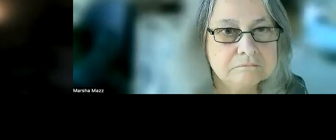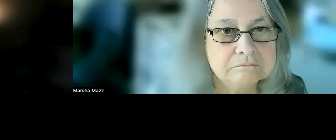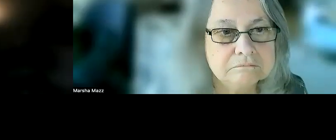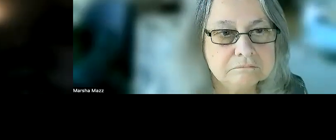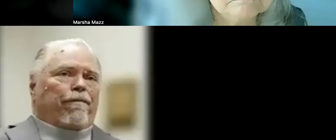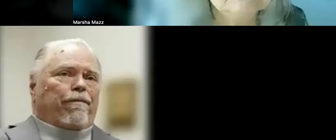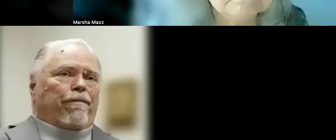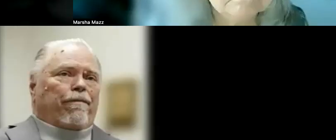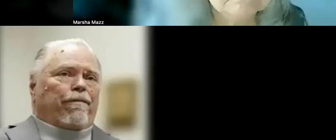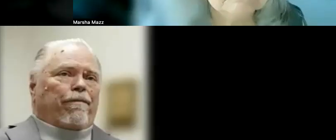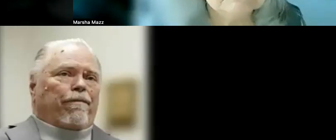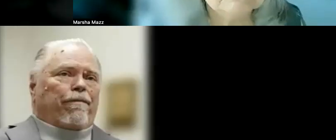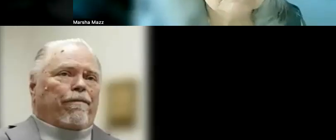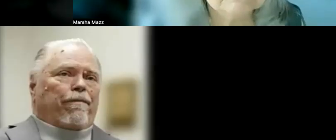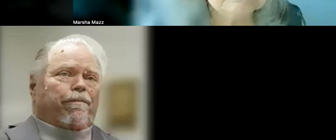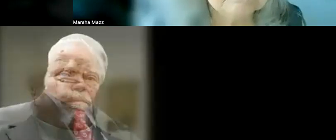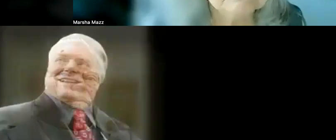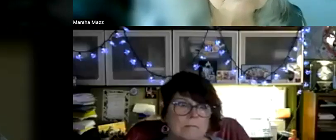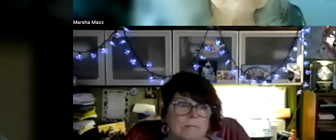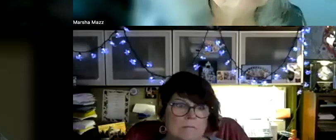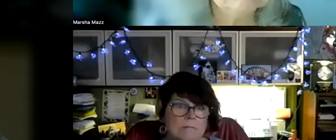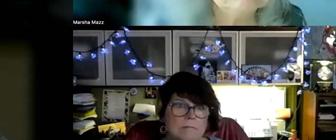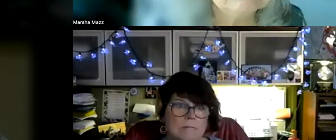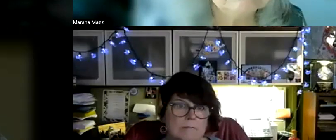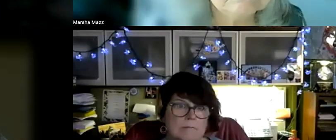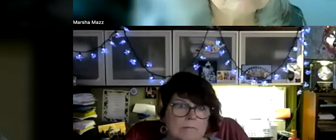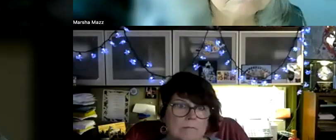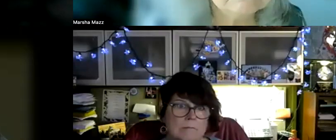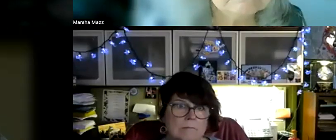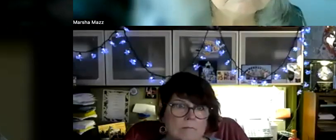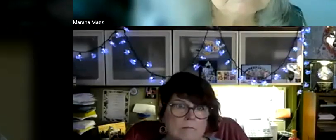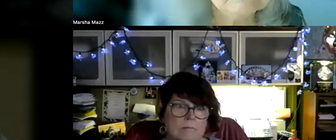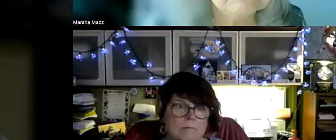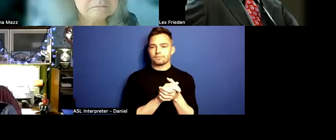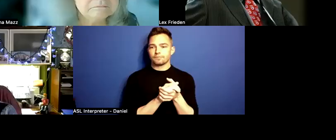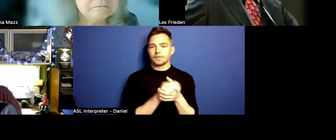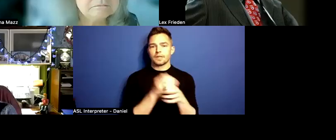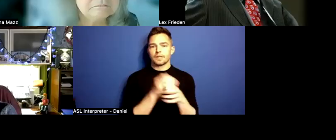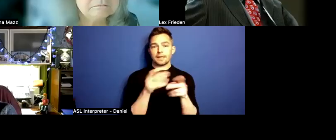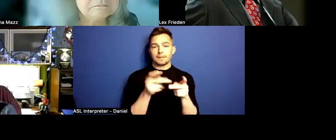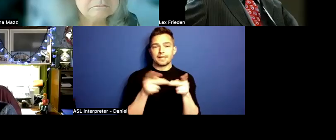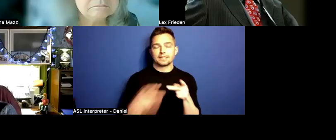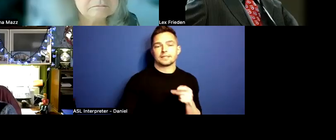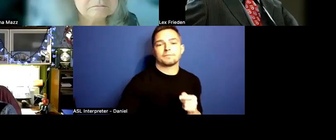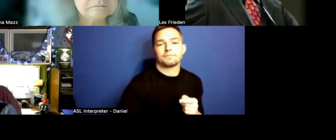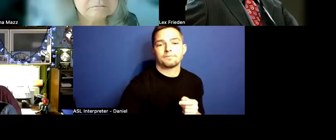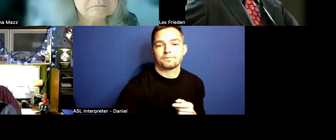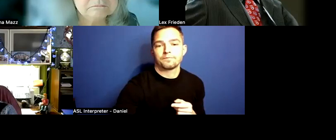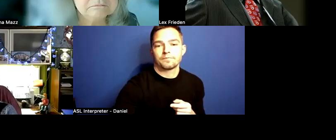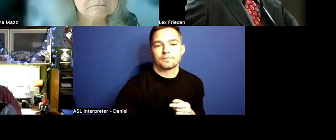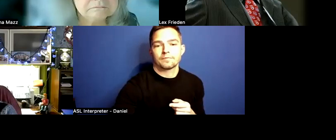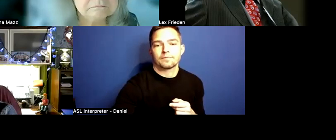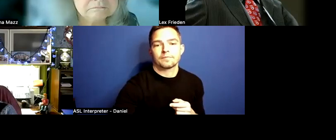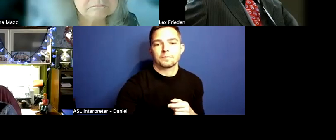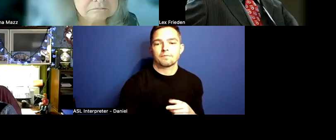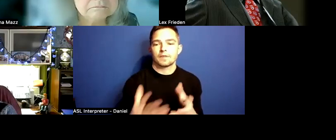hopefully this idea of how to create spaces that are a lot more inclusive is part